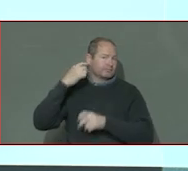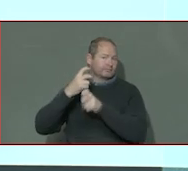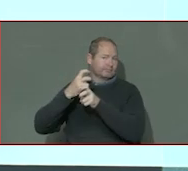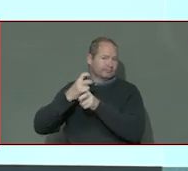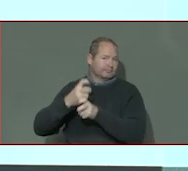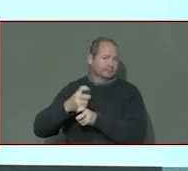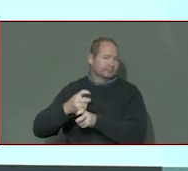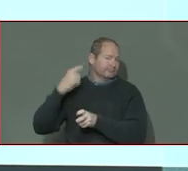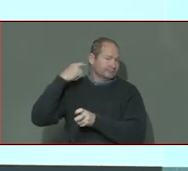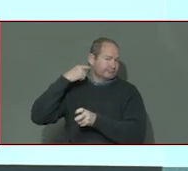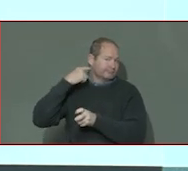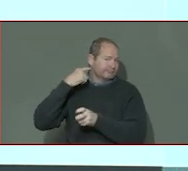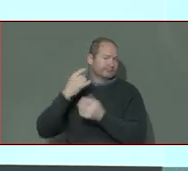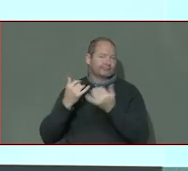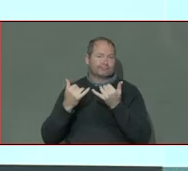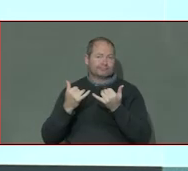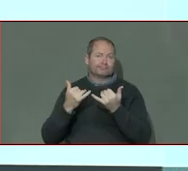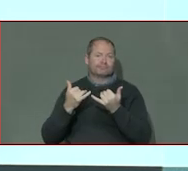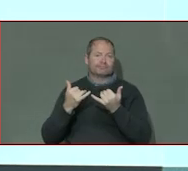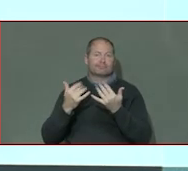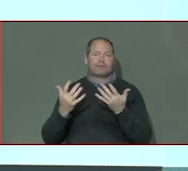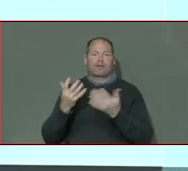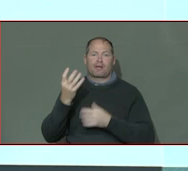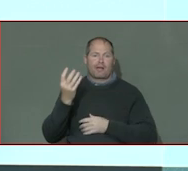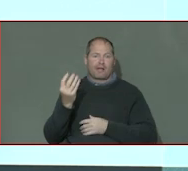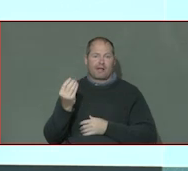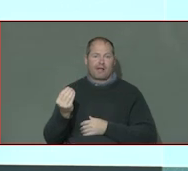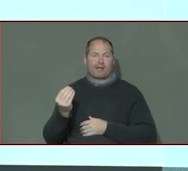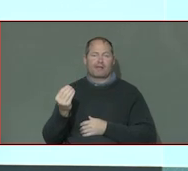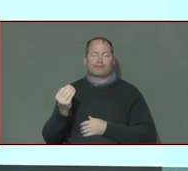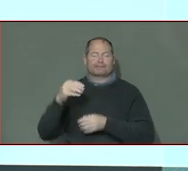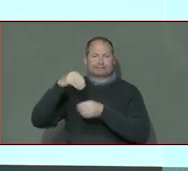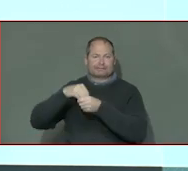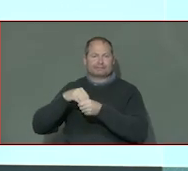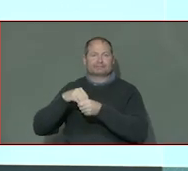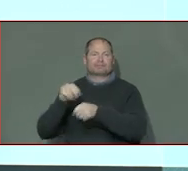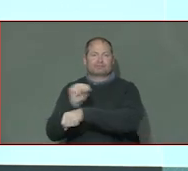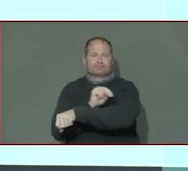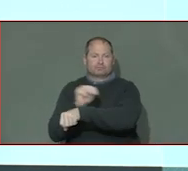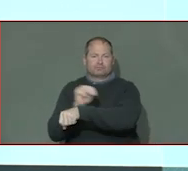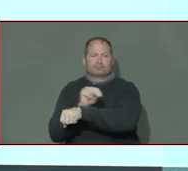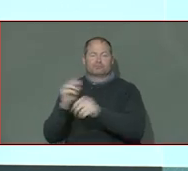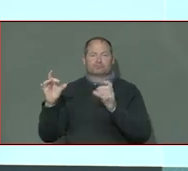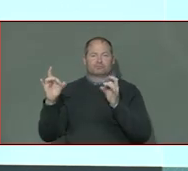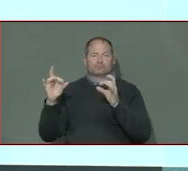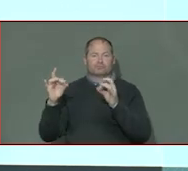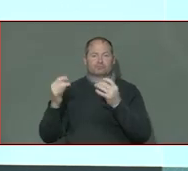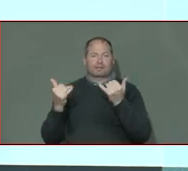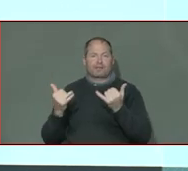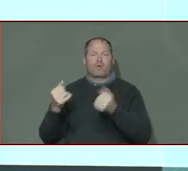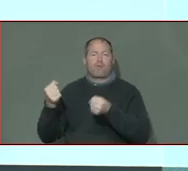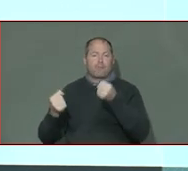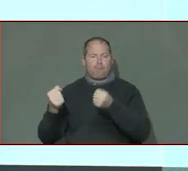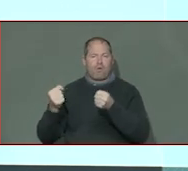spinal cord, with the synapse to the interneuron. The impulse will go to the motor neuron.